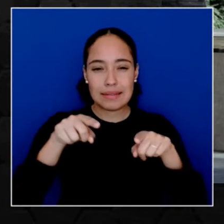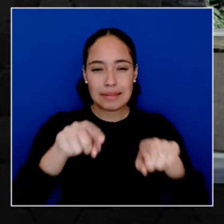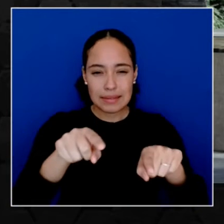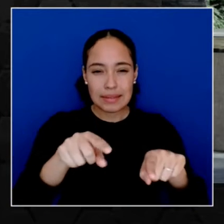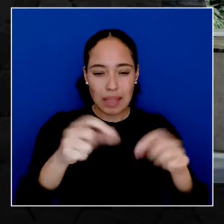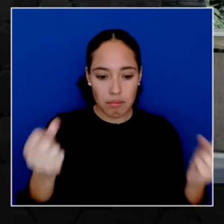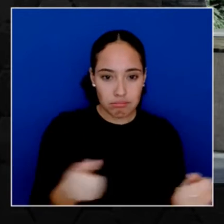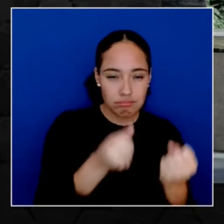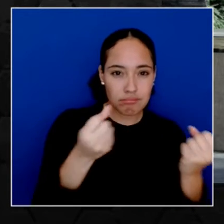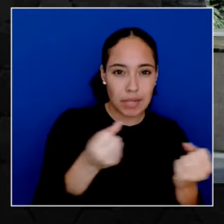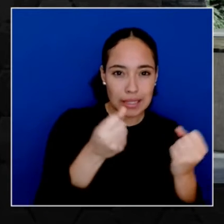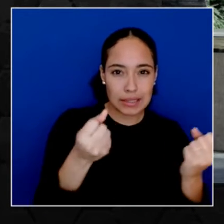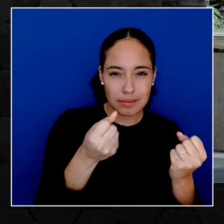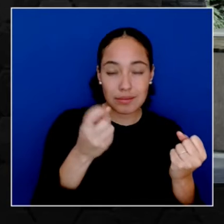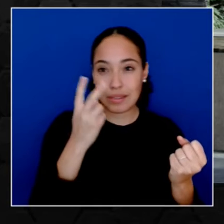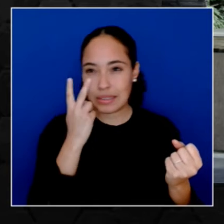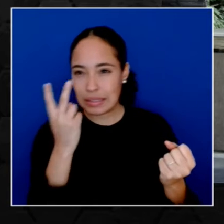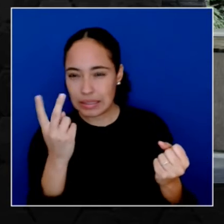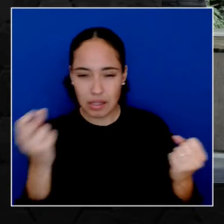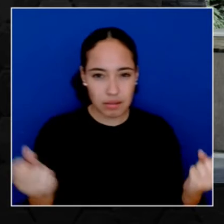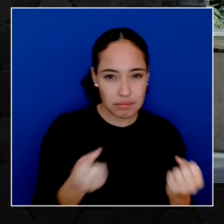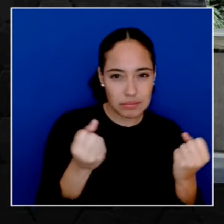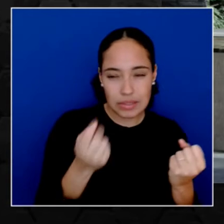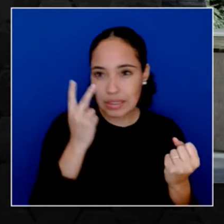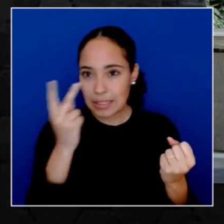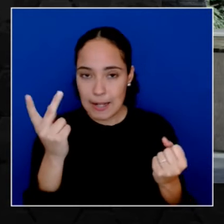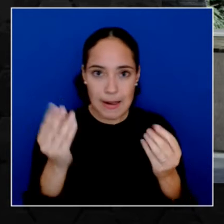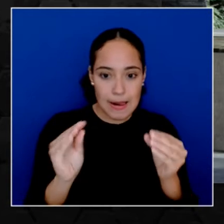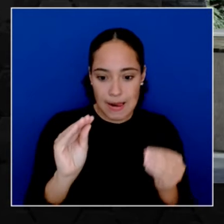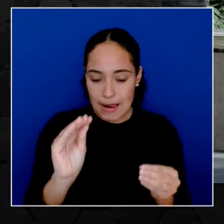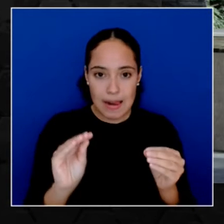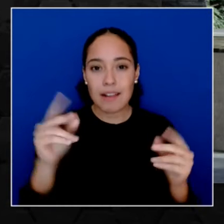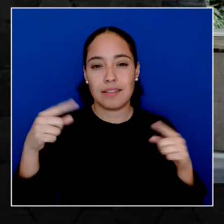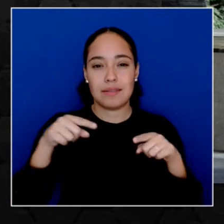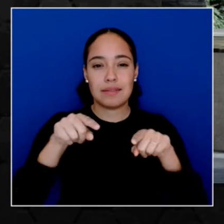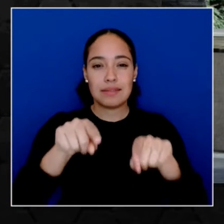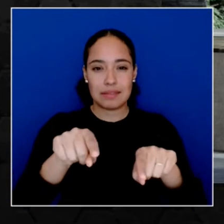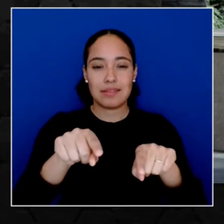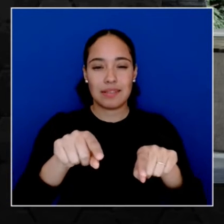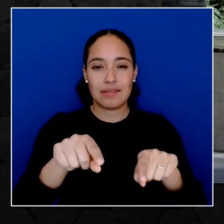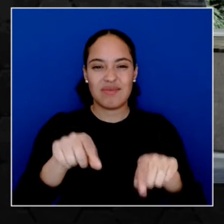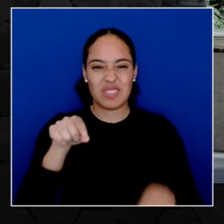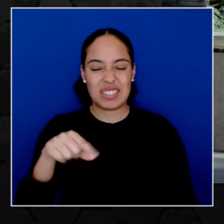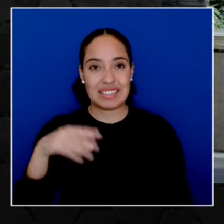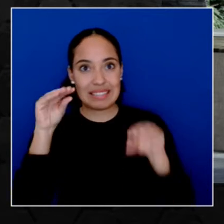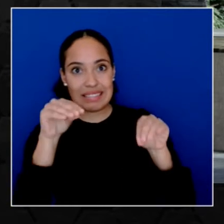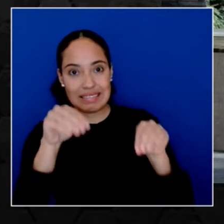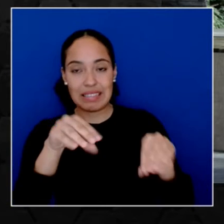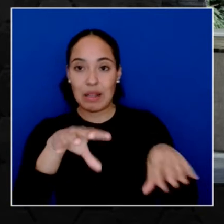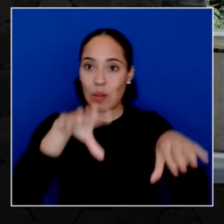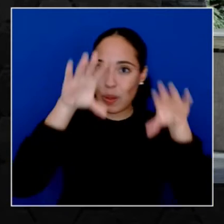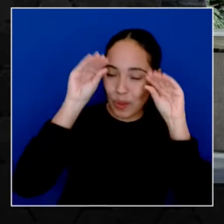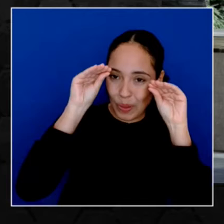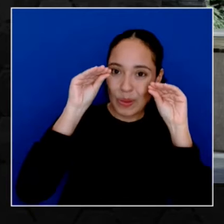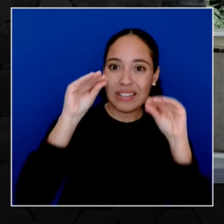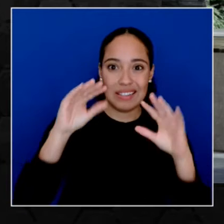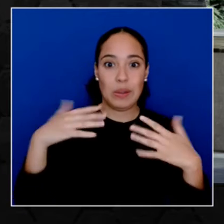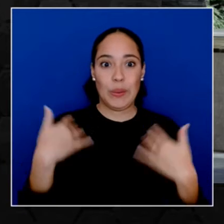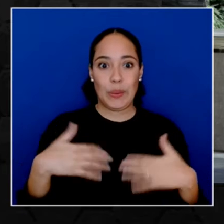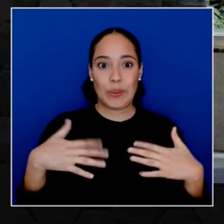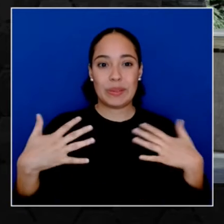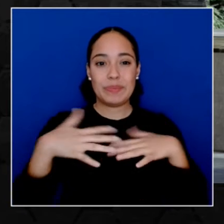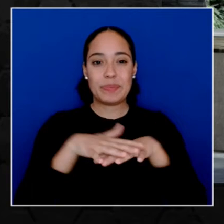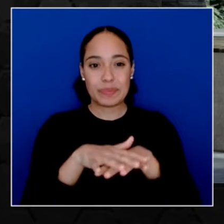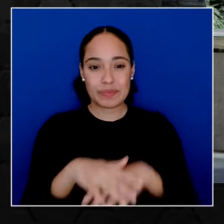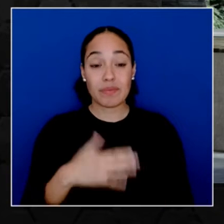of teaching and learning experience. So yes, so my approach is basically to give all